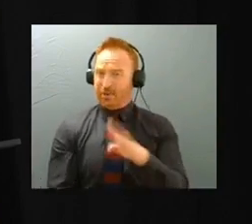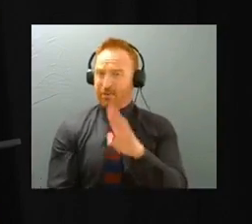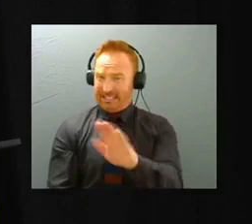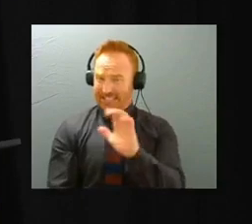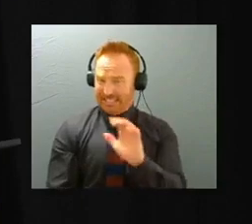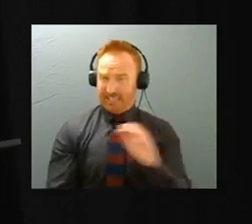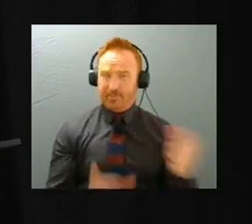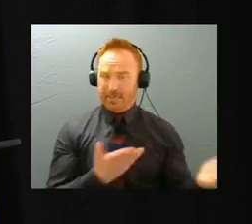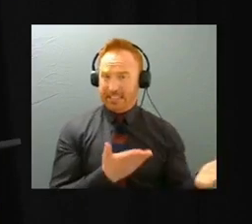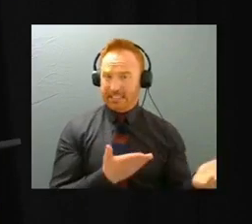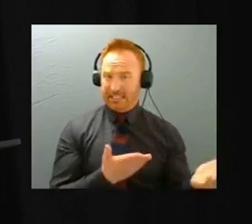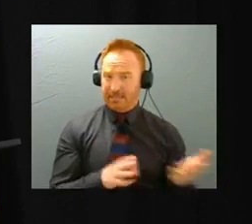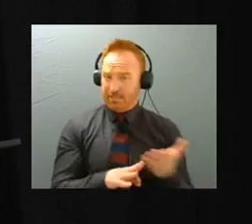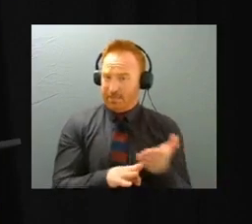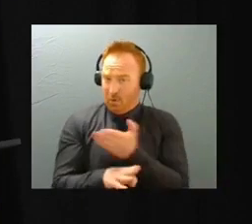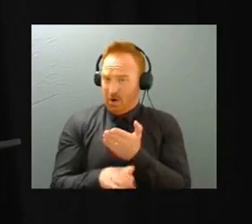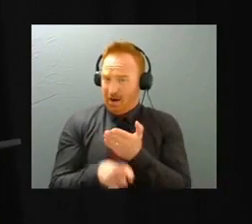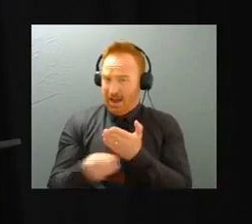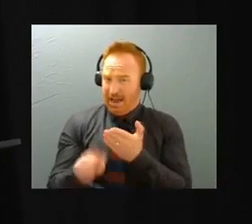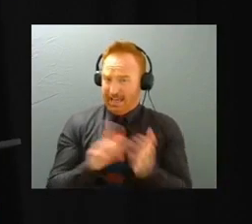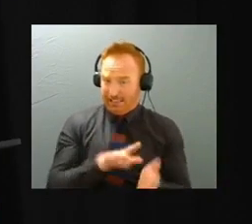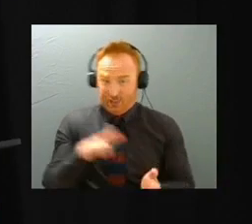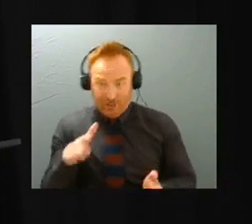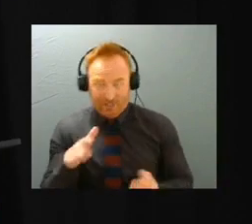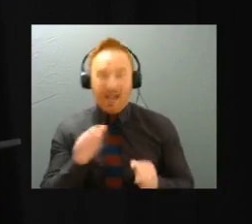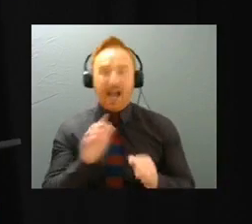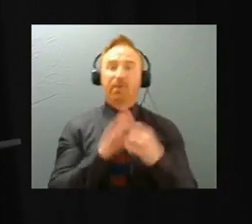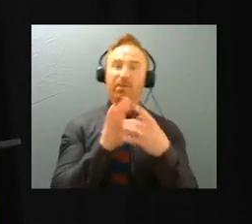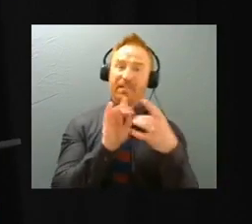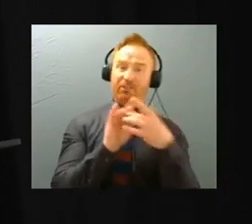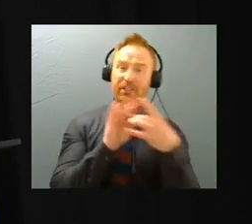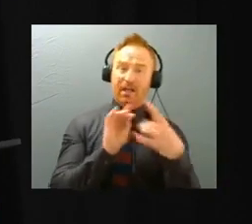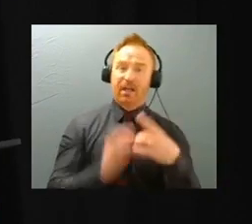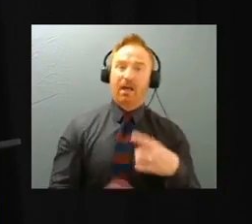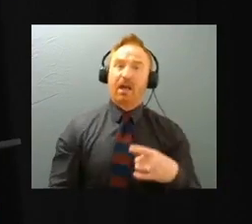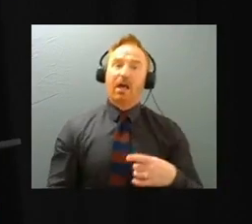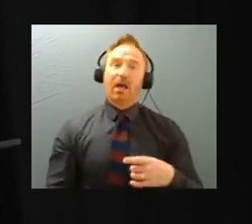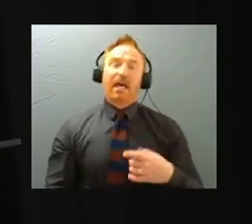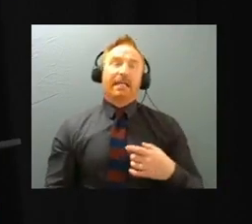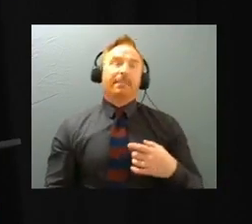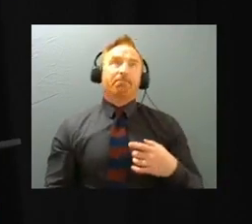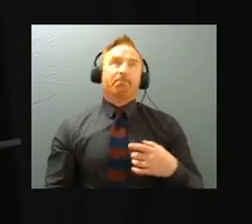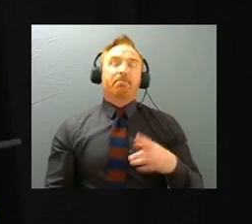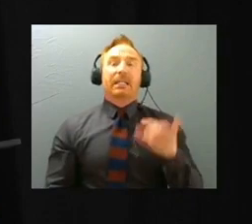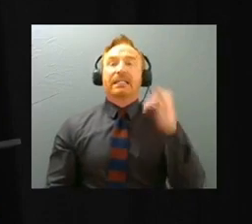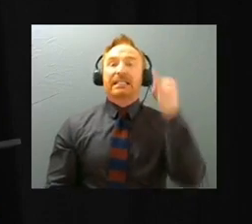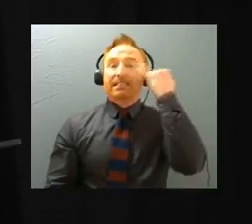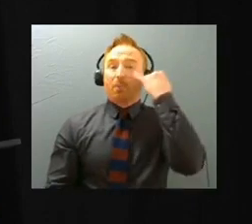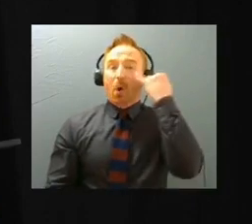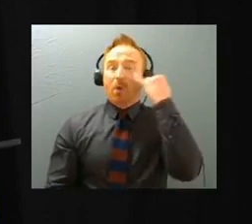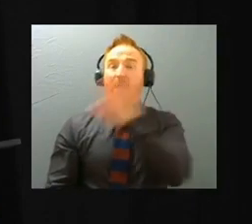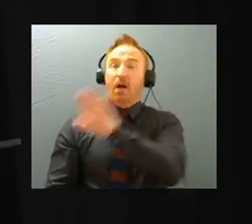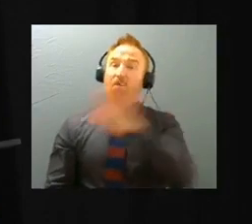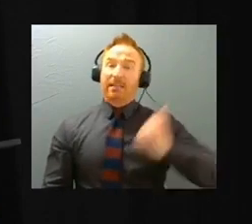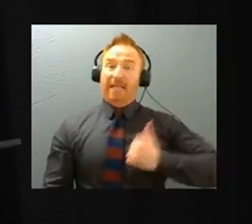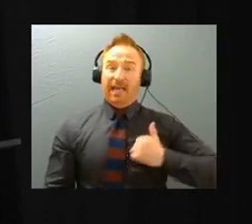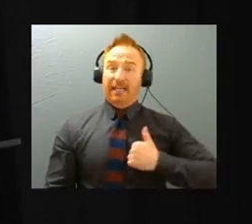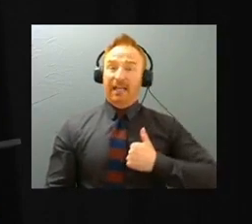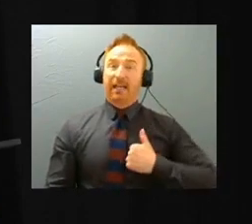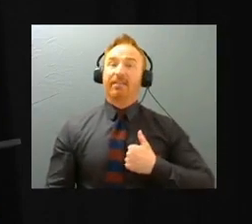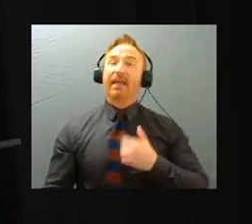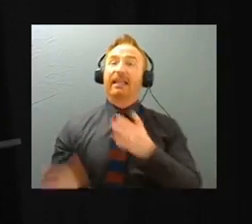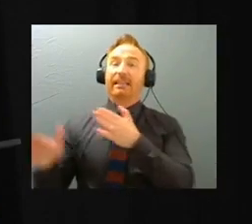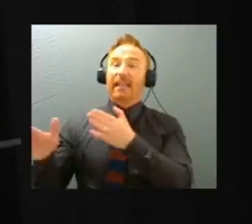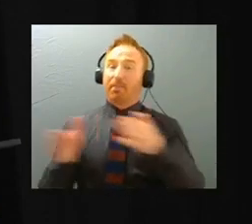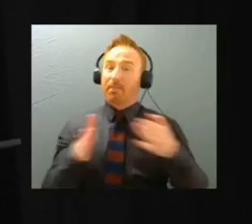Hanley, because from other jurisdictions, we're following into the language. If you look at the plans right across Canada and other jurisdictions, it'll be pretty much